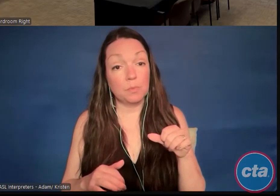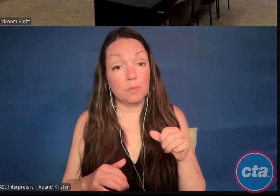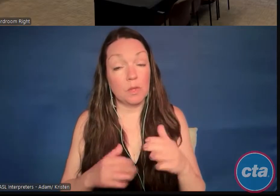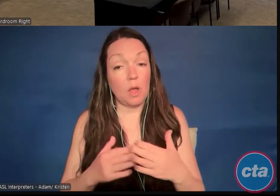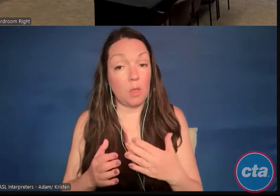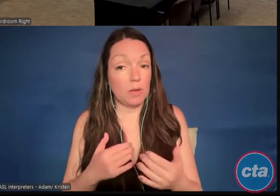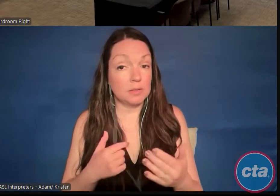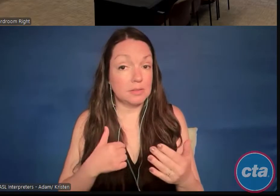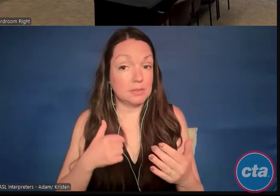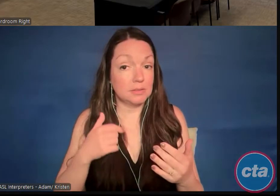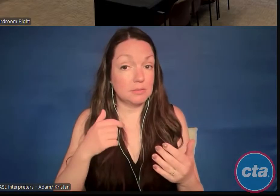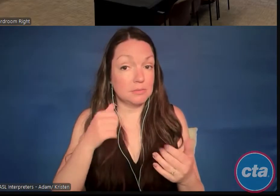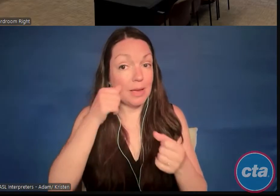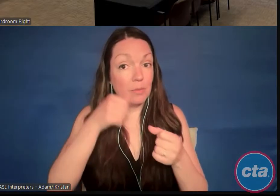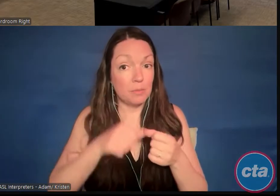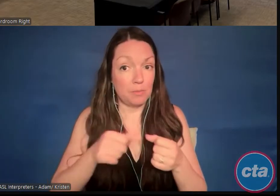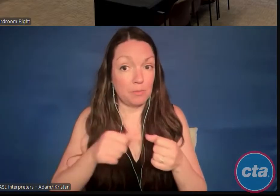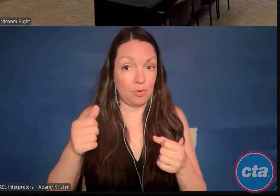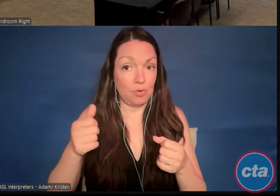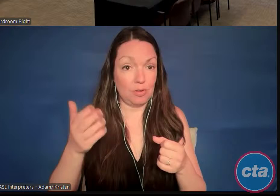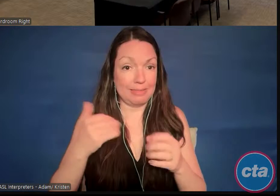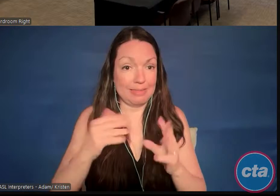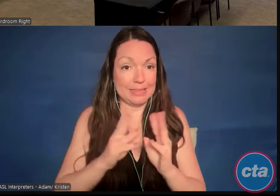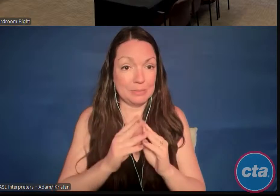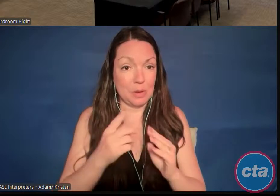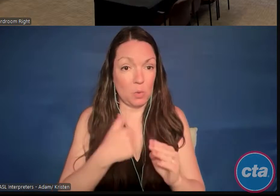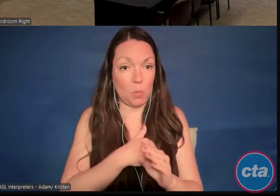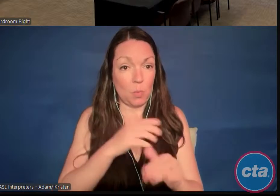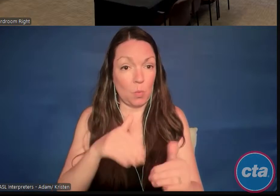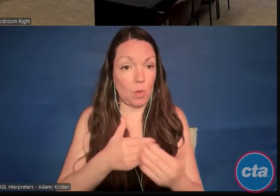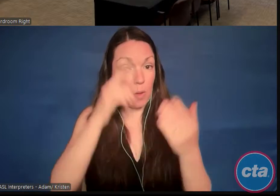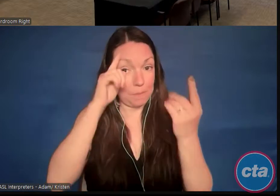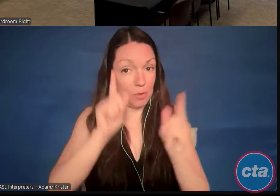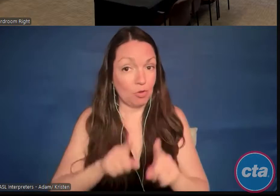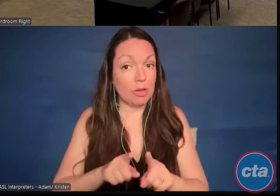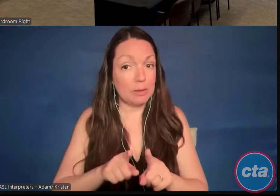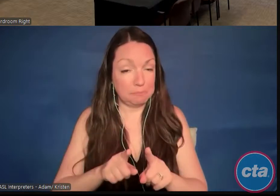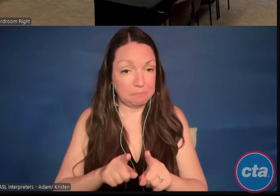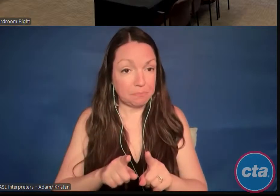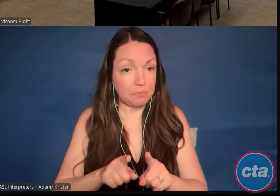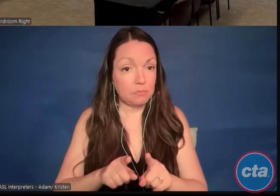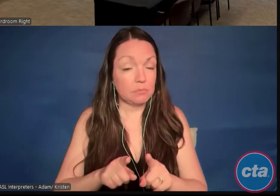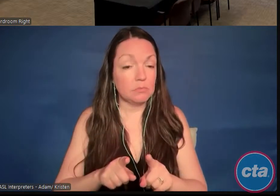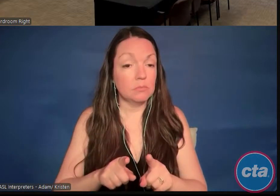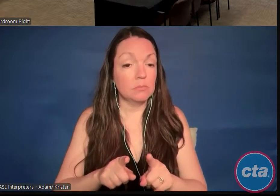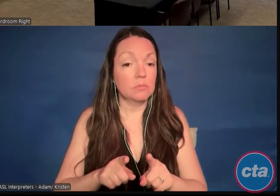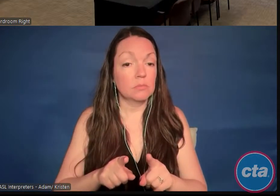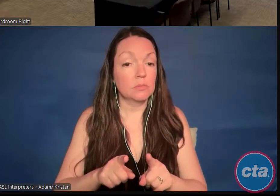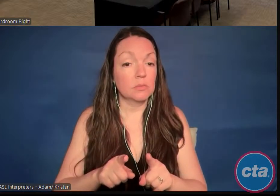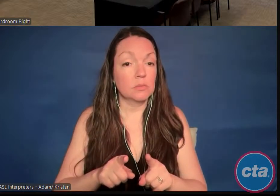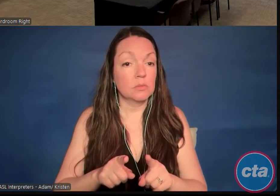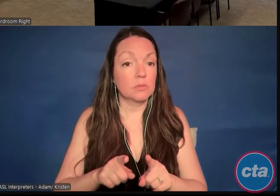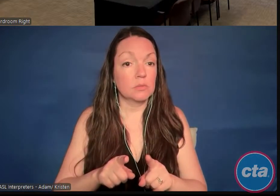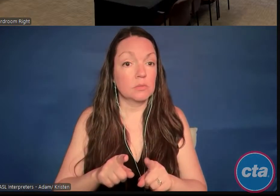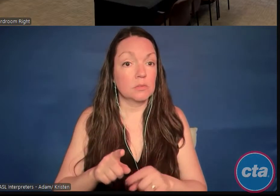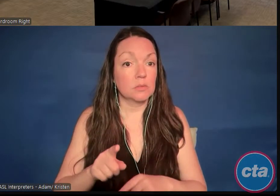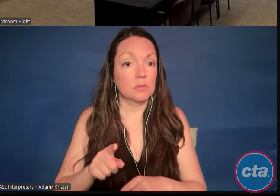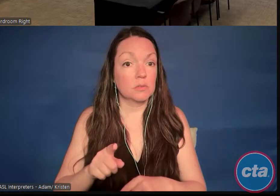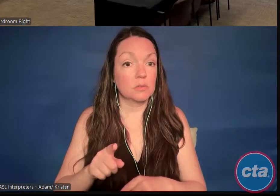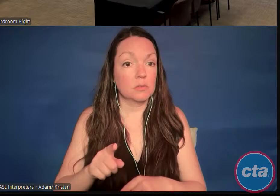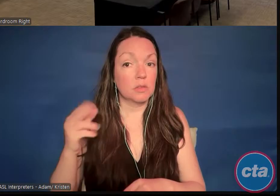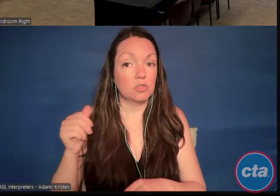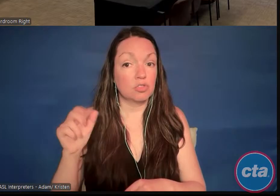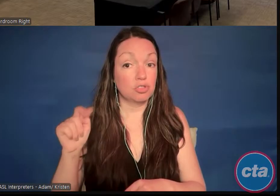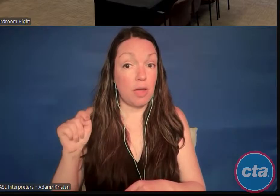point, I remember just from our last meeting, like we all kind of unanimously agreed that the data from the chatbot was really good. The